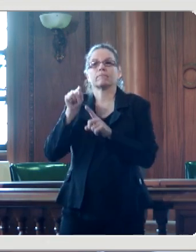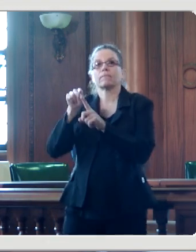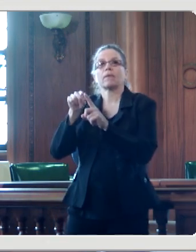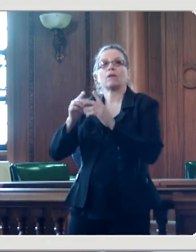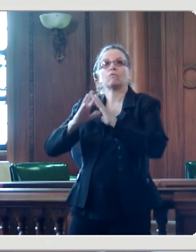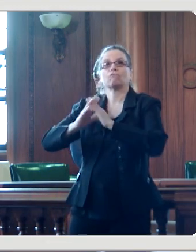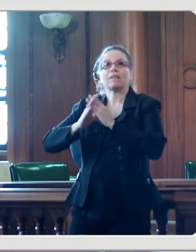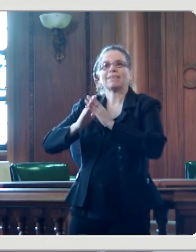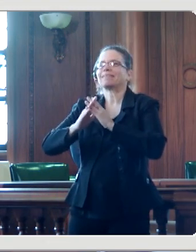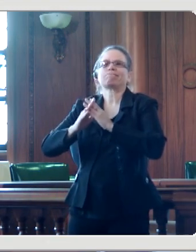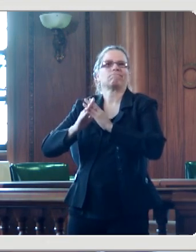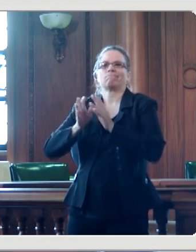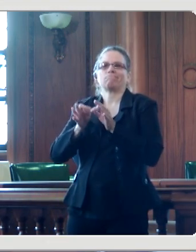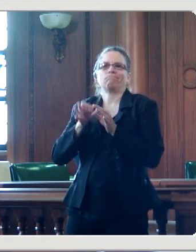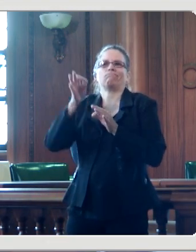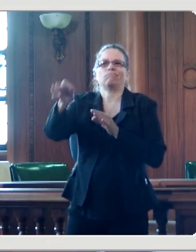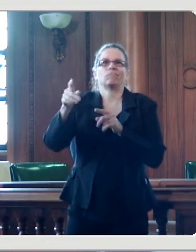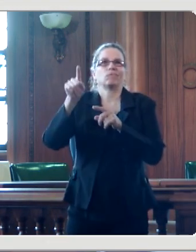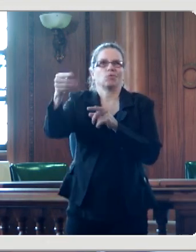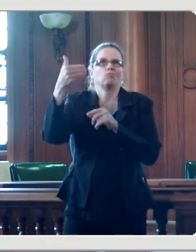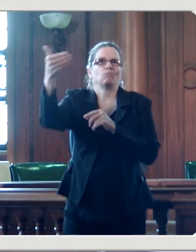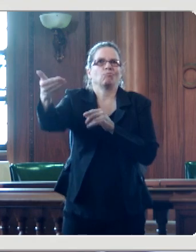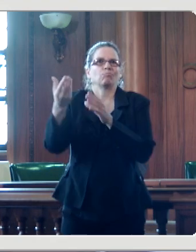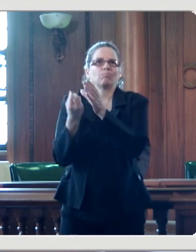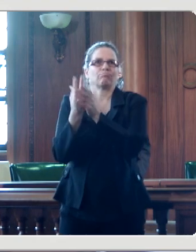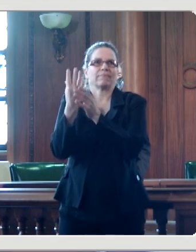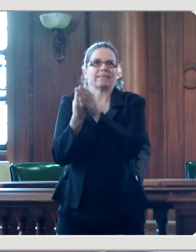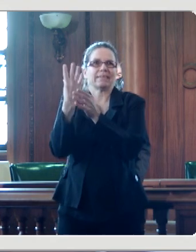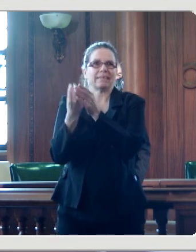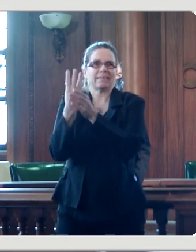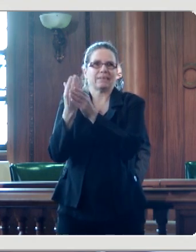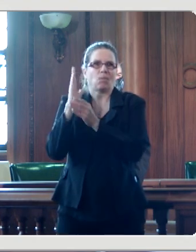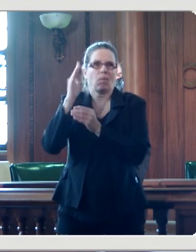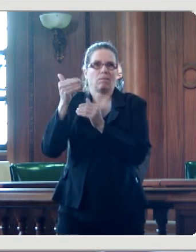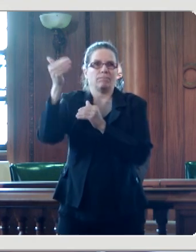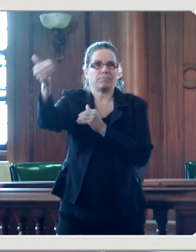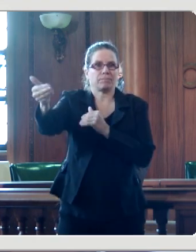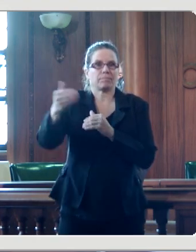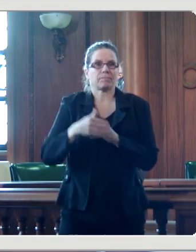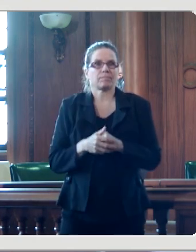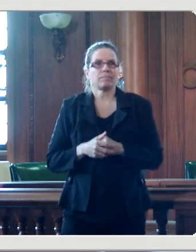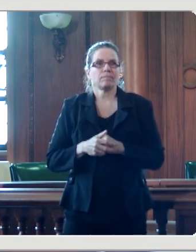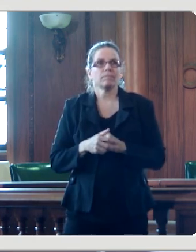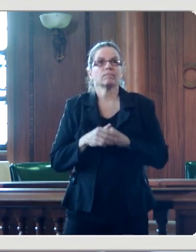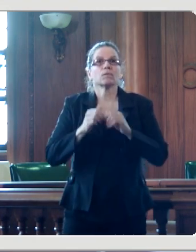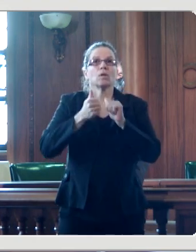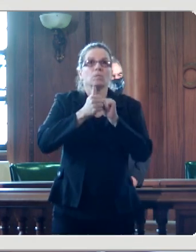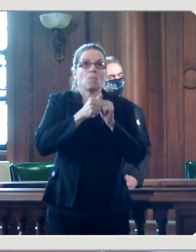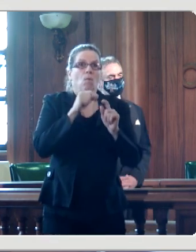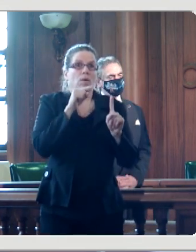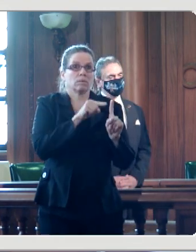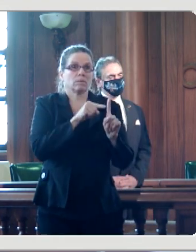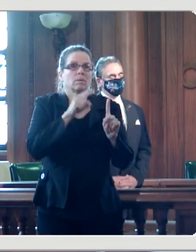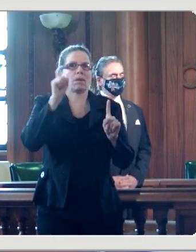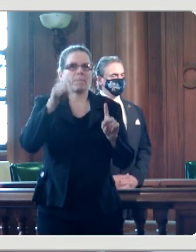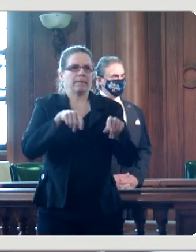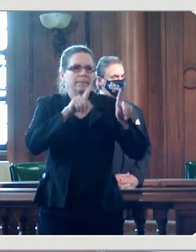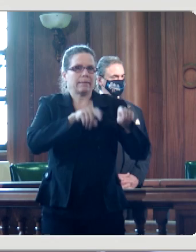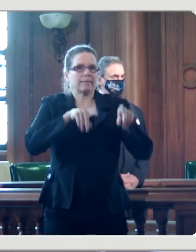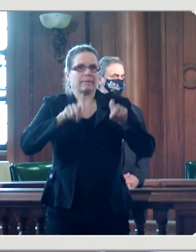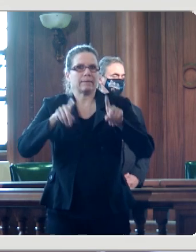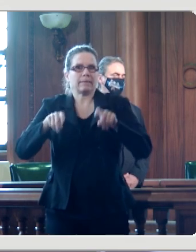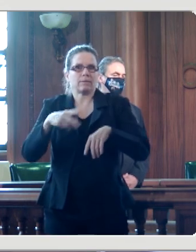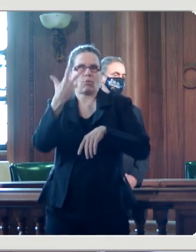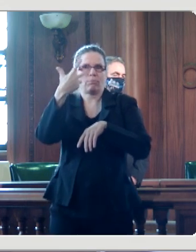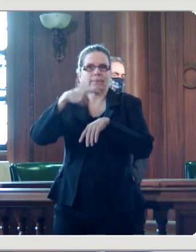prior to the year, and 3 tests during the year, beginning, middle, and end of the season, to really make sure that